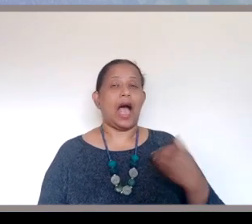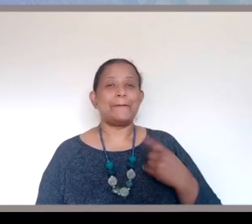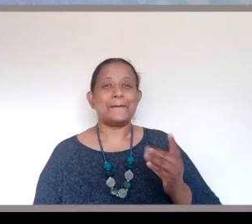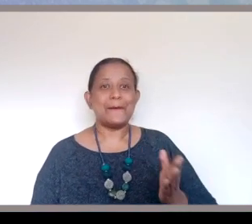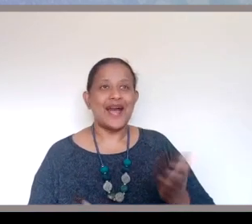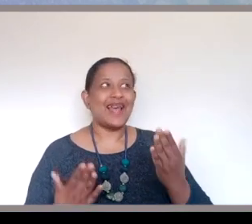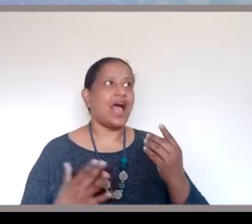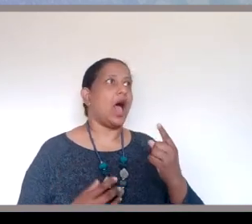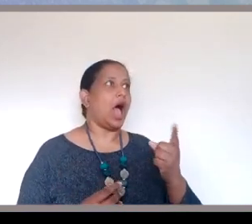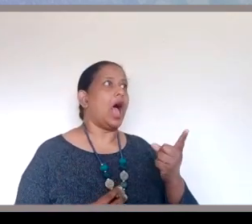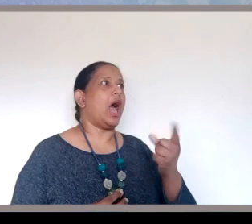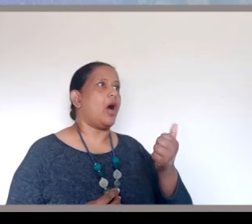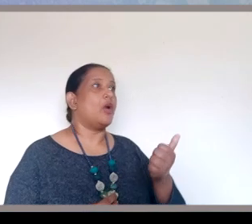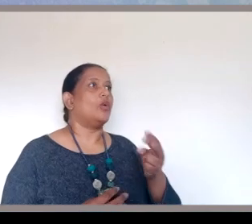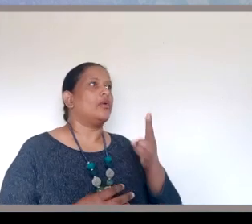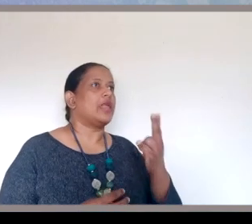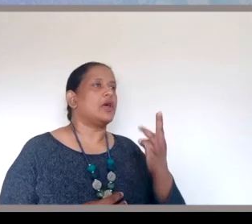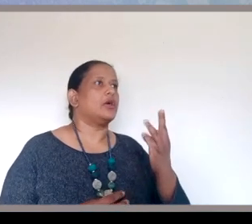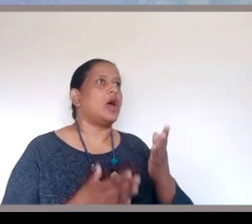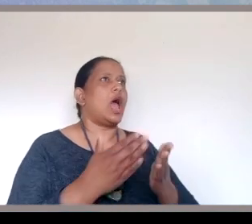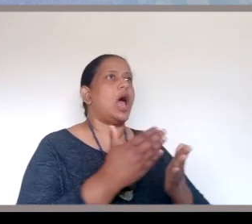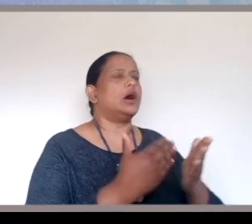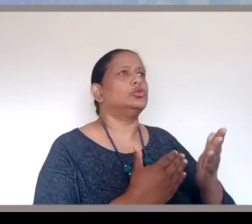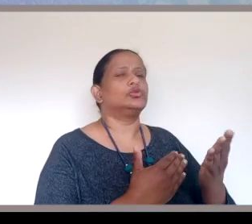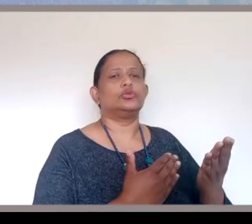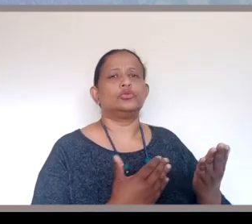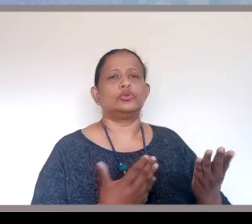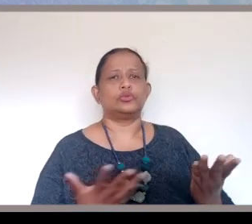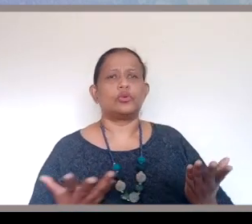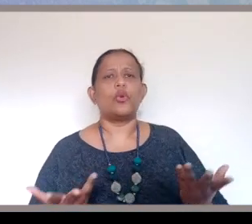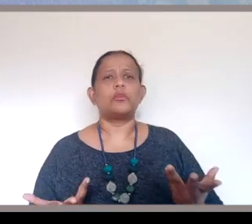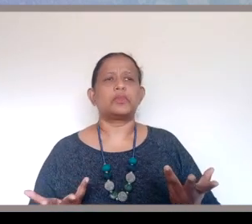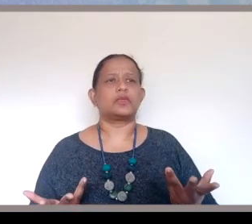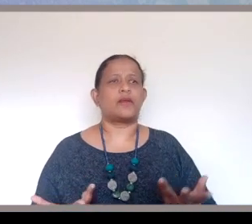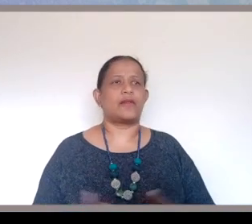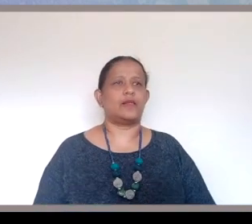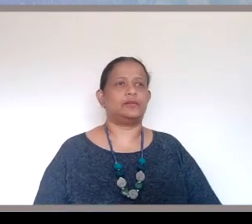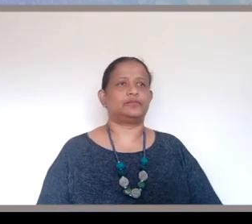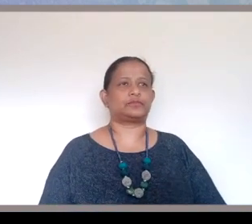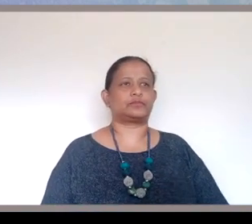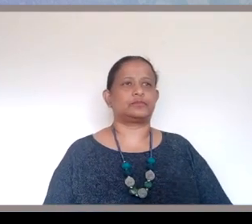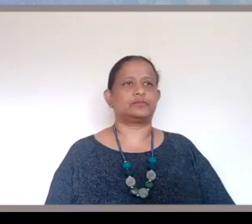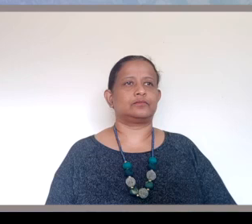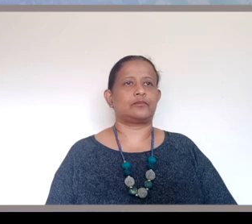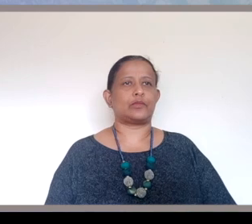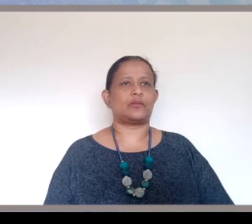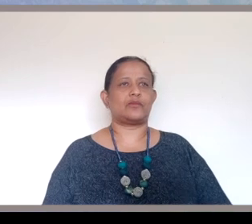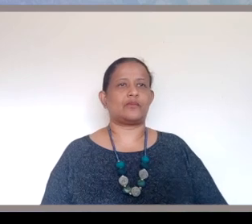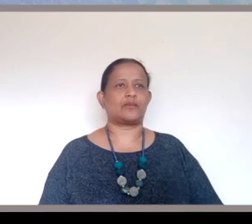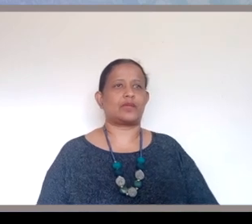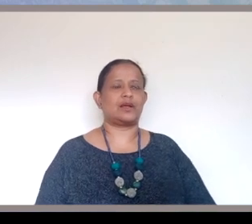an attitude, and then he gets you to commit the action. He knows if he can get your attention, he